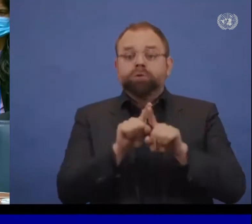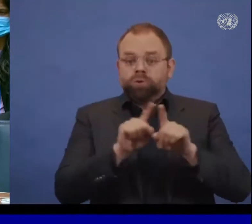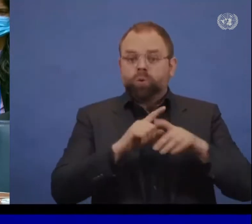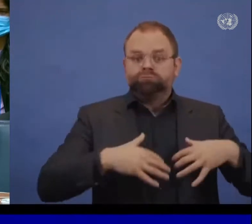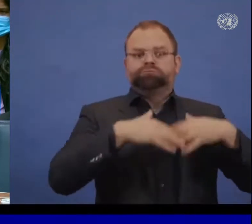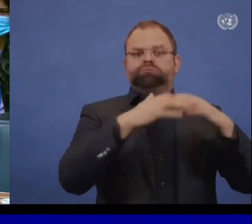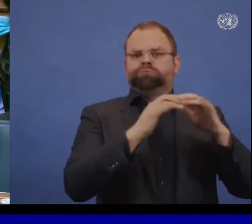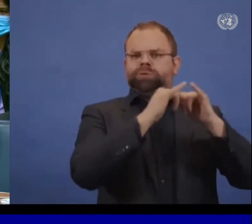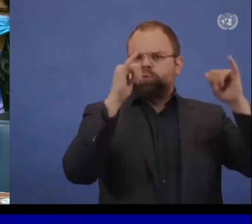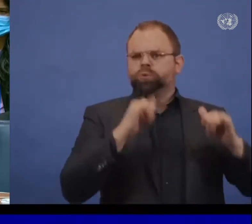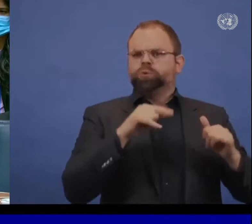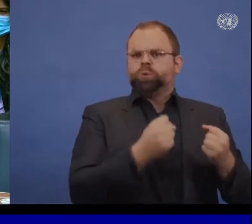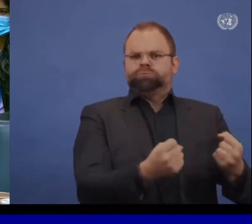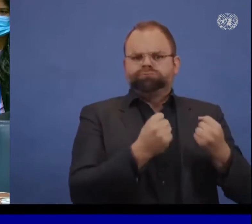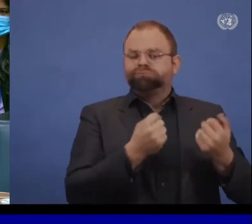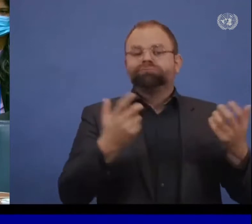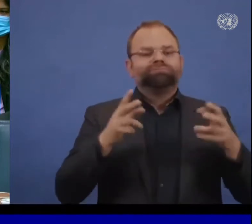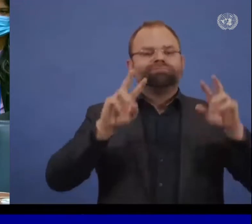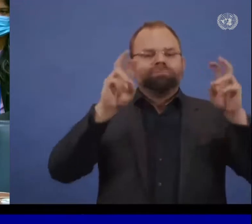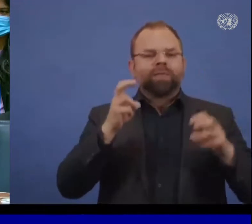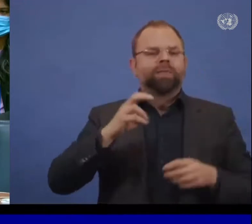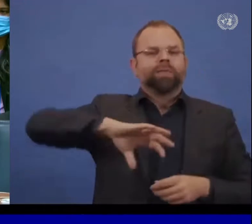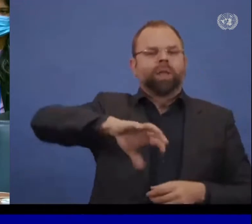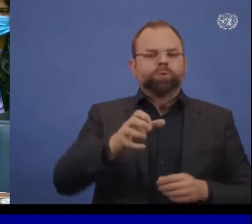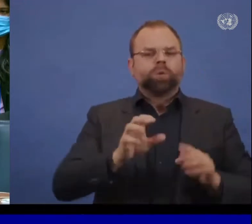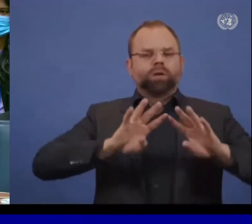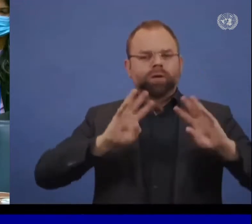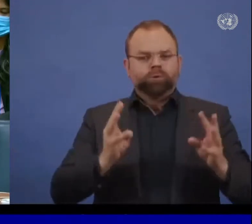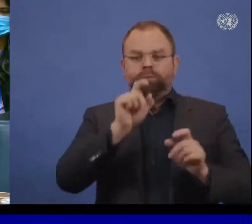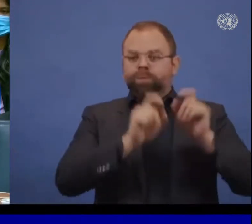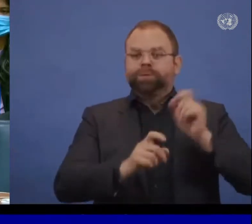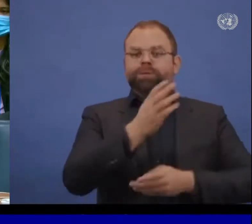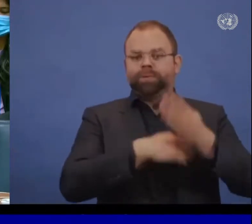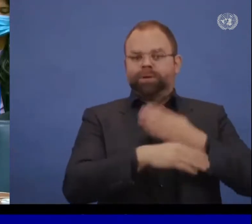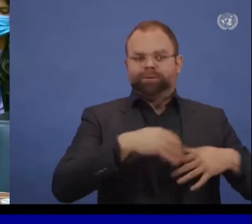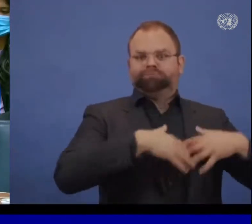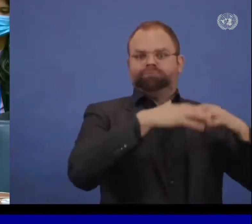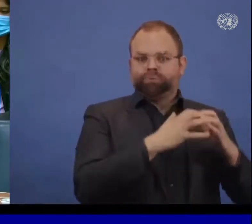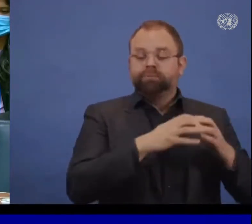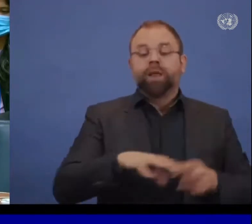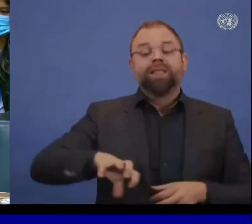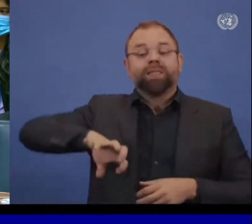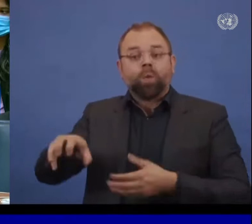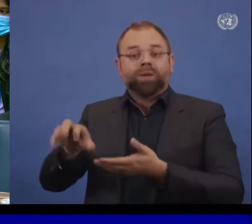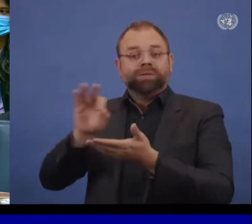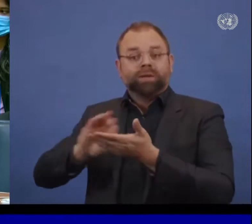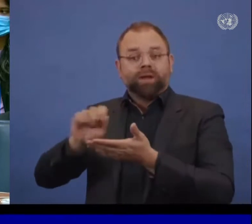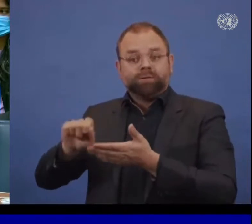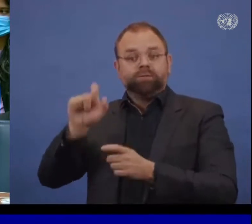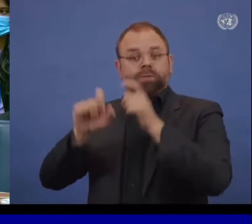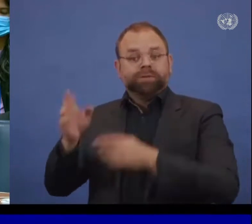protected, promoted, and their voices are being listened to. In addition, many policies are in place relating to the socio-economic